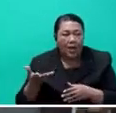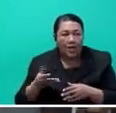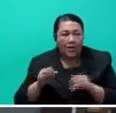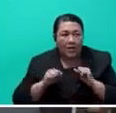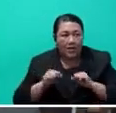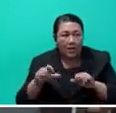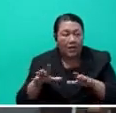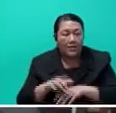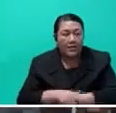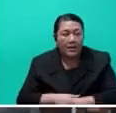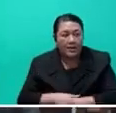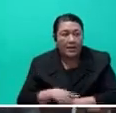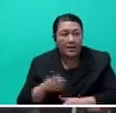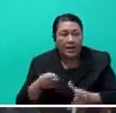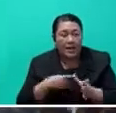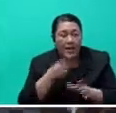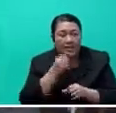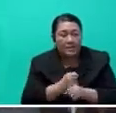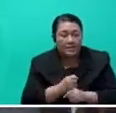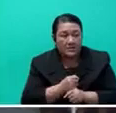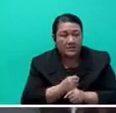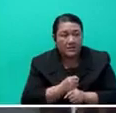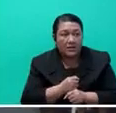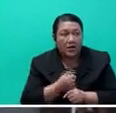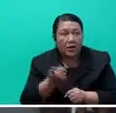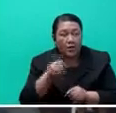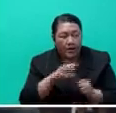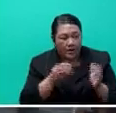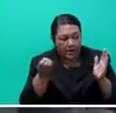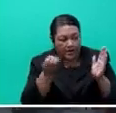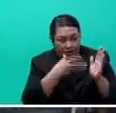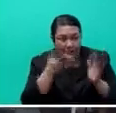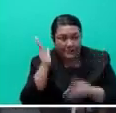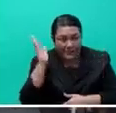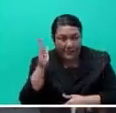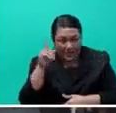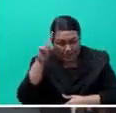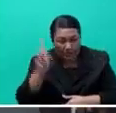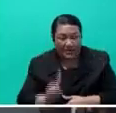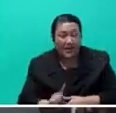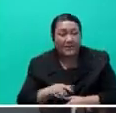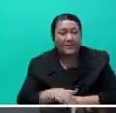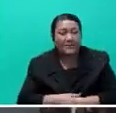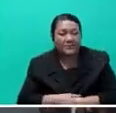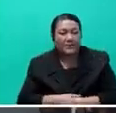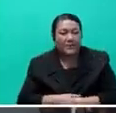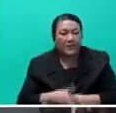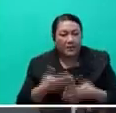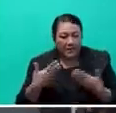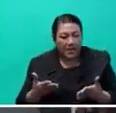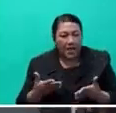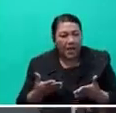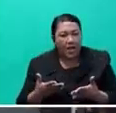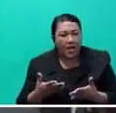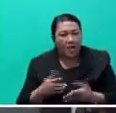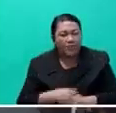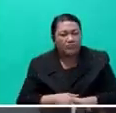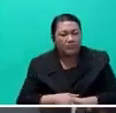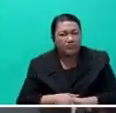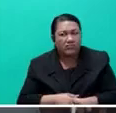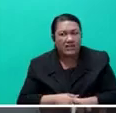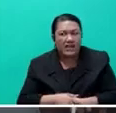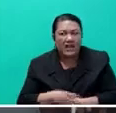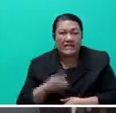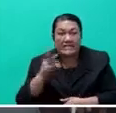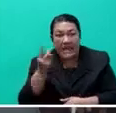form that the Honorable Attorney General has tabled in the House today with what the pending work that was there, and also bring back to the House with the